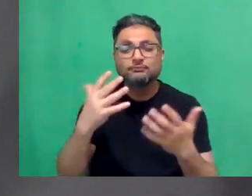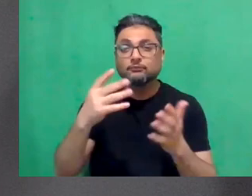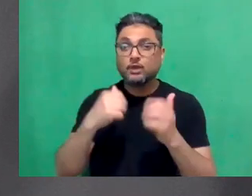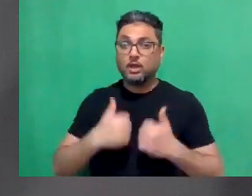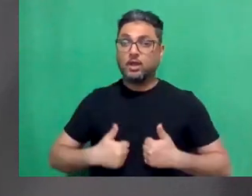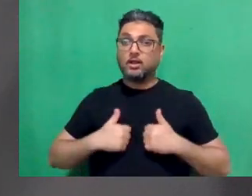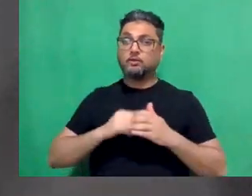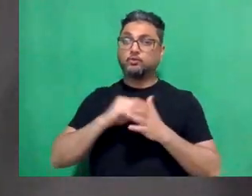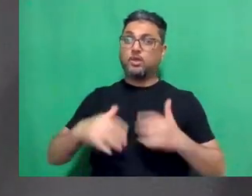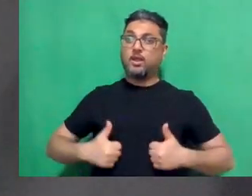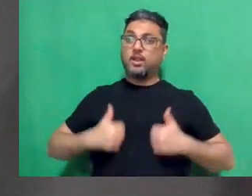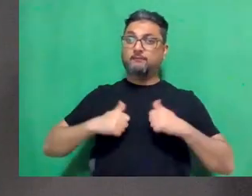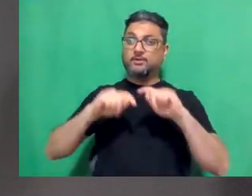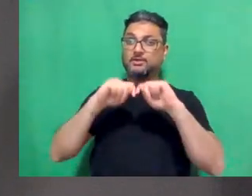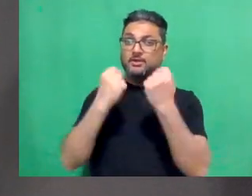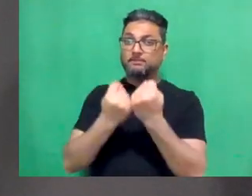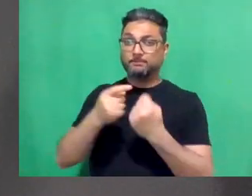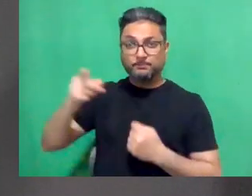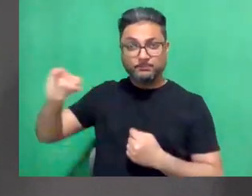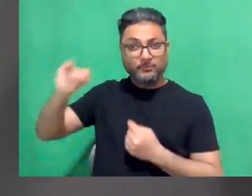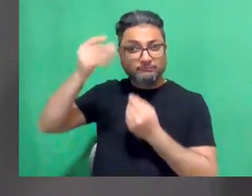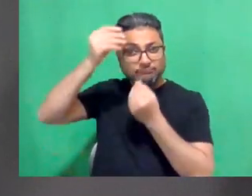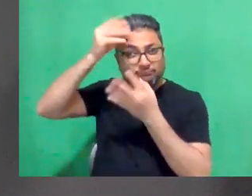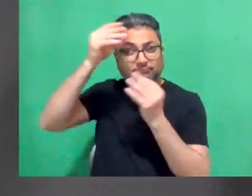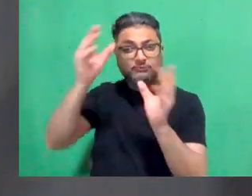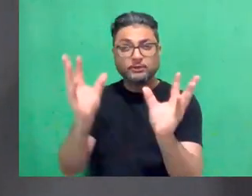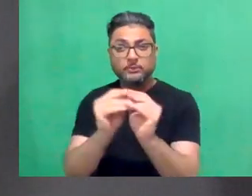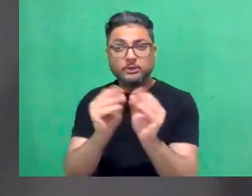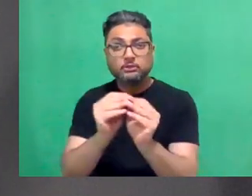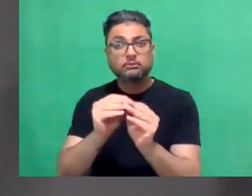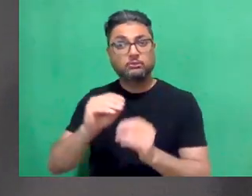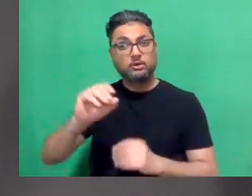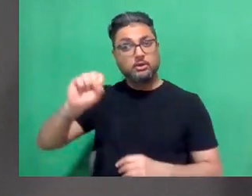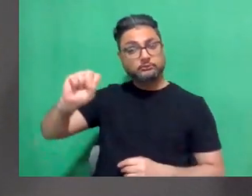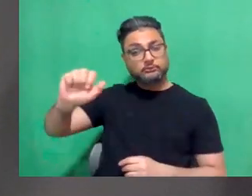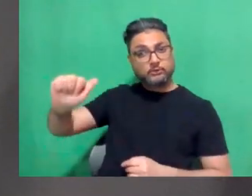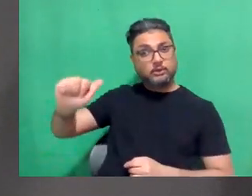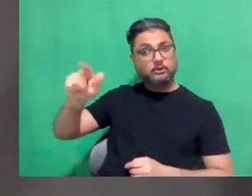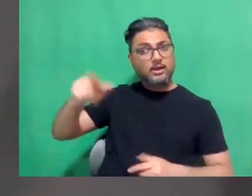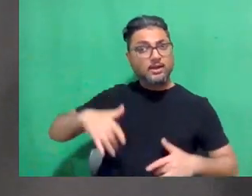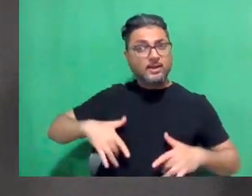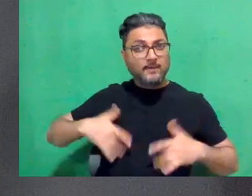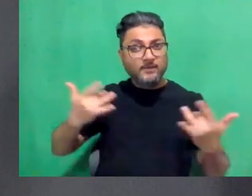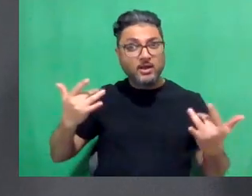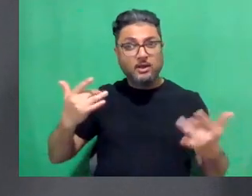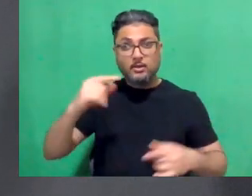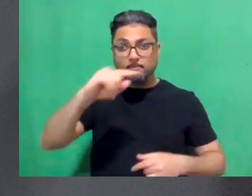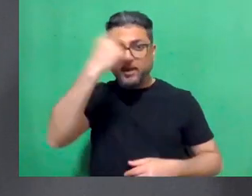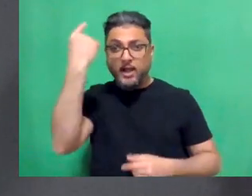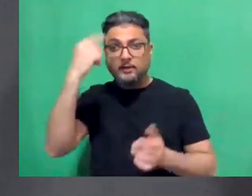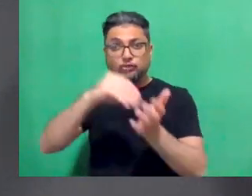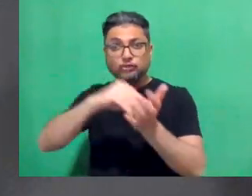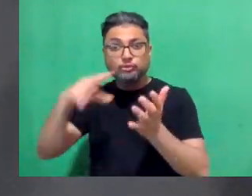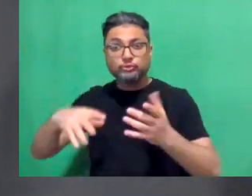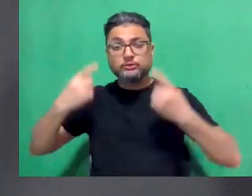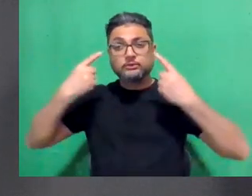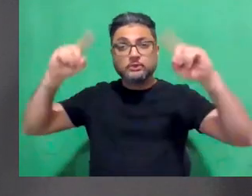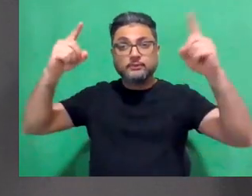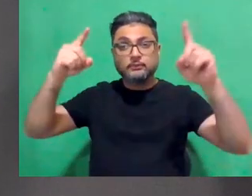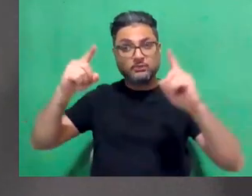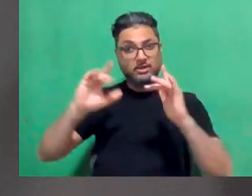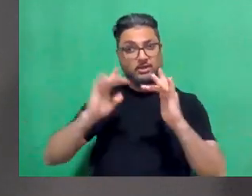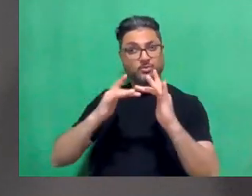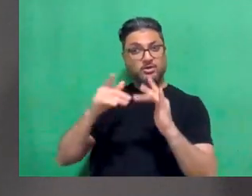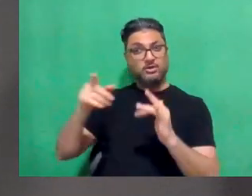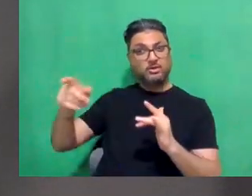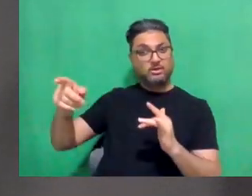info sessions. You have student association events. You have the Black Student Success Network. There's so many more. You just have to find the